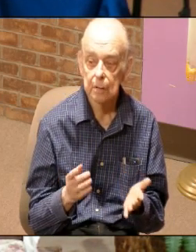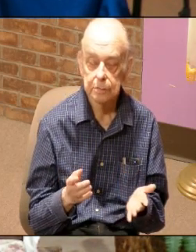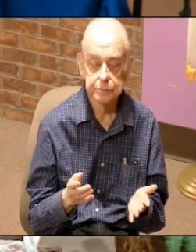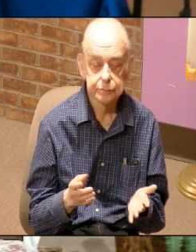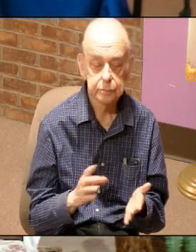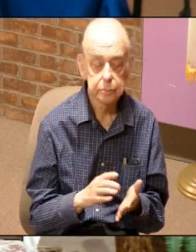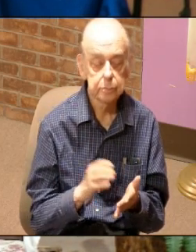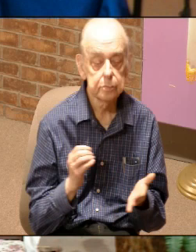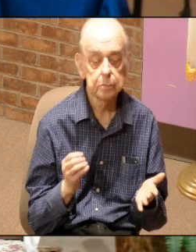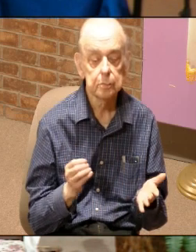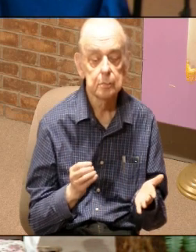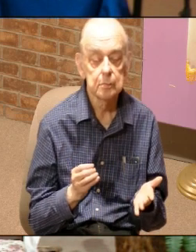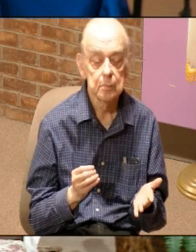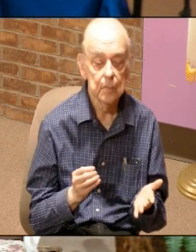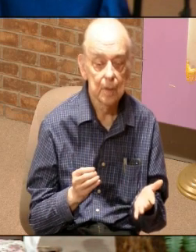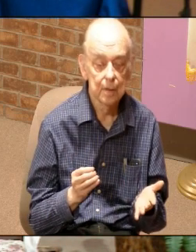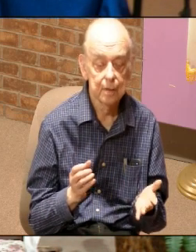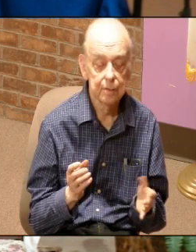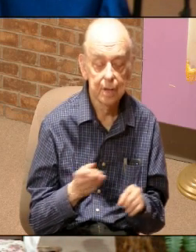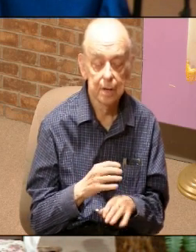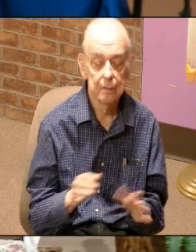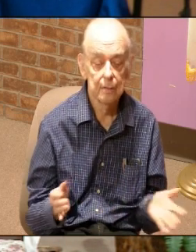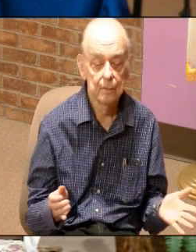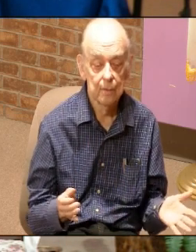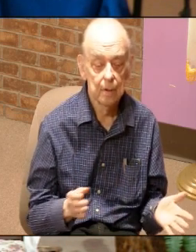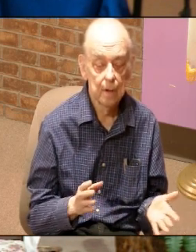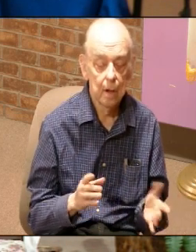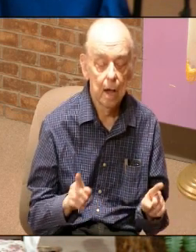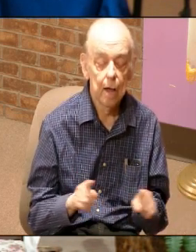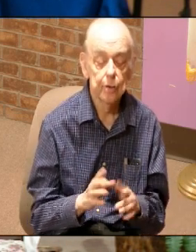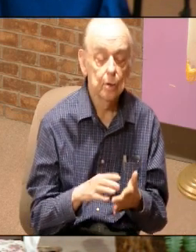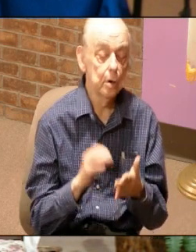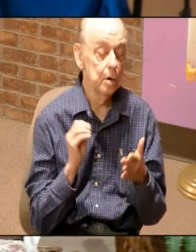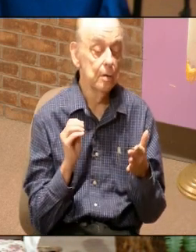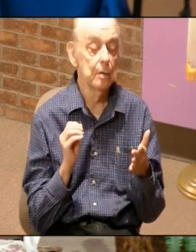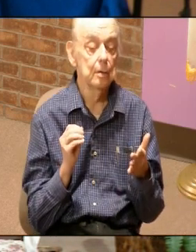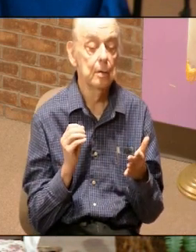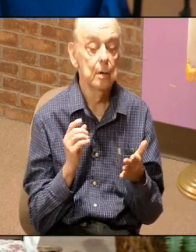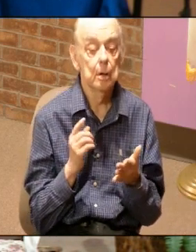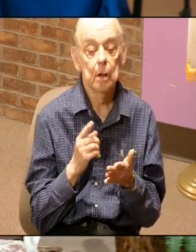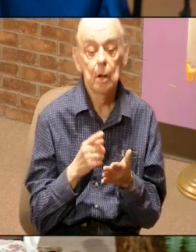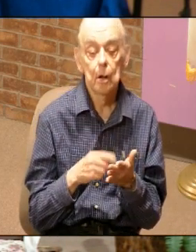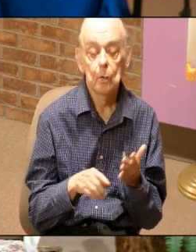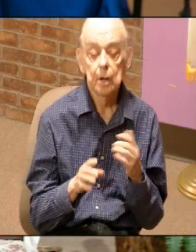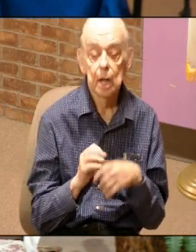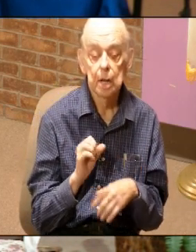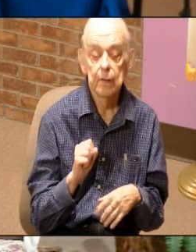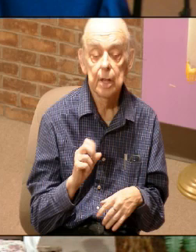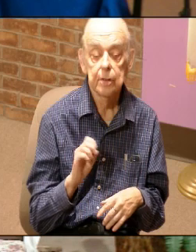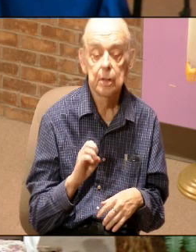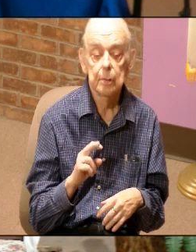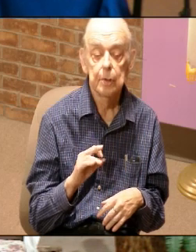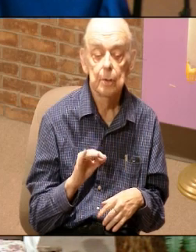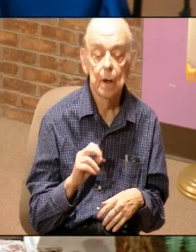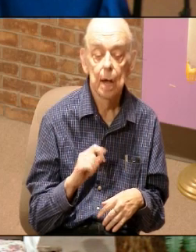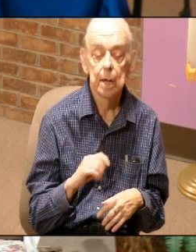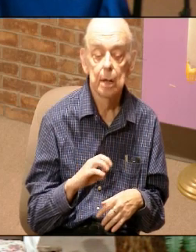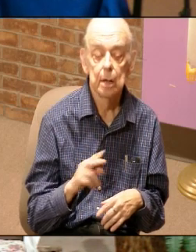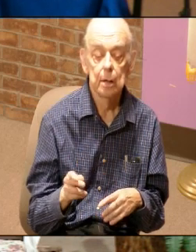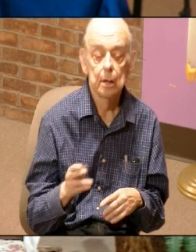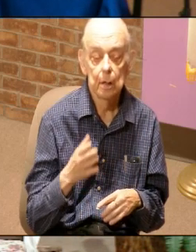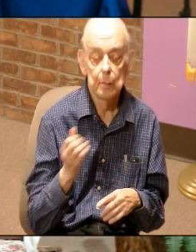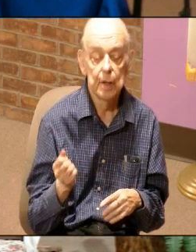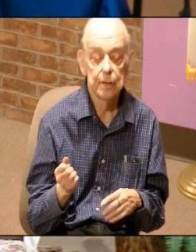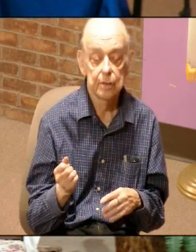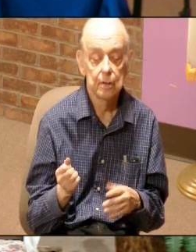learned that, oh, well, let's get it. I also learned that what kind of switch to get. The best kind